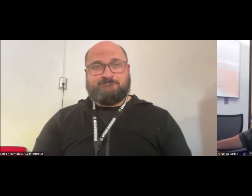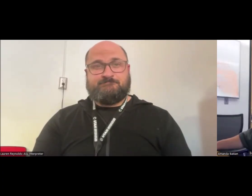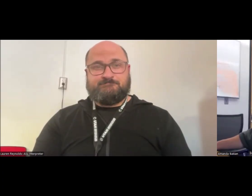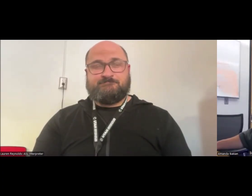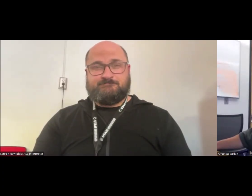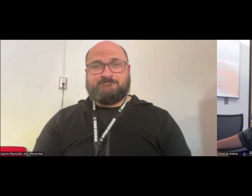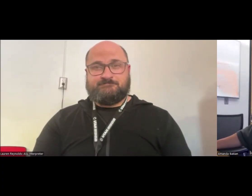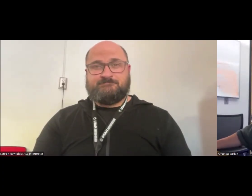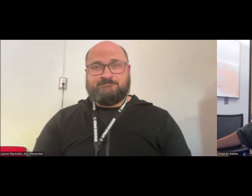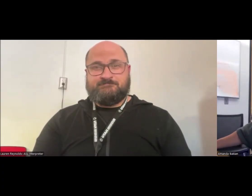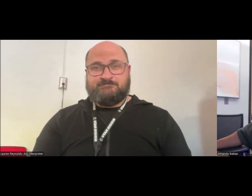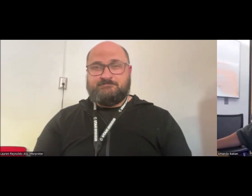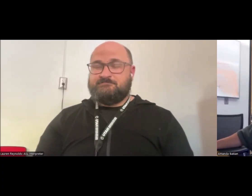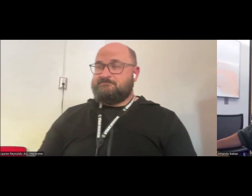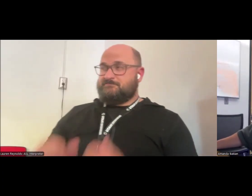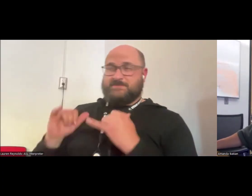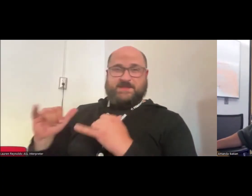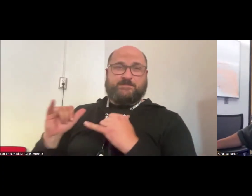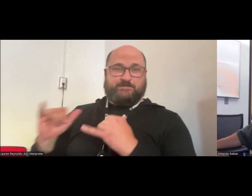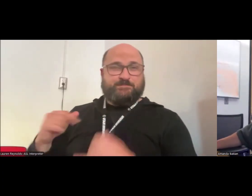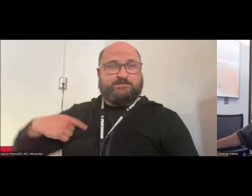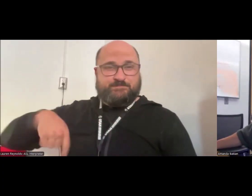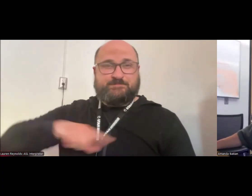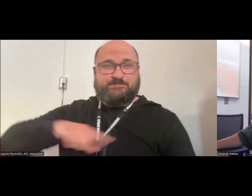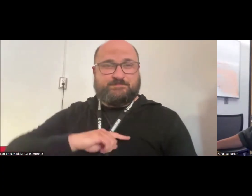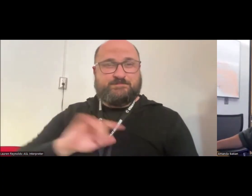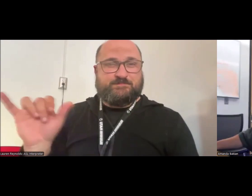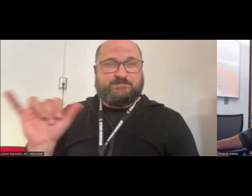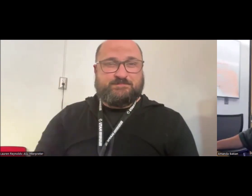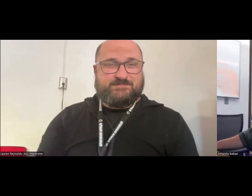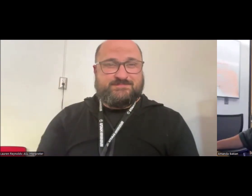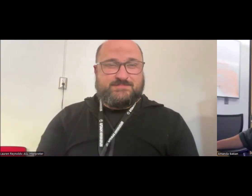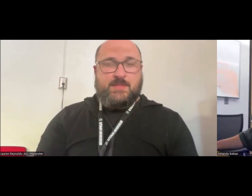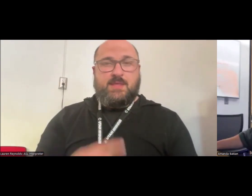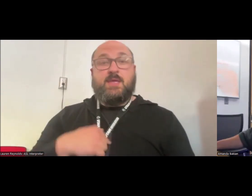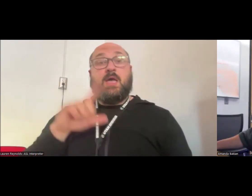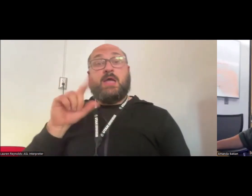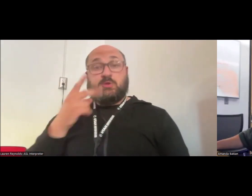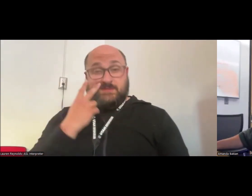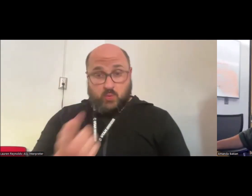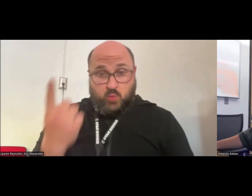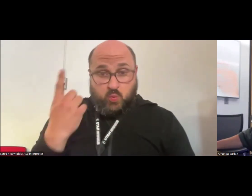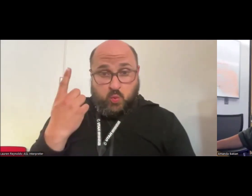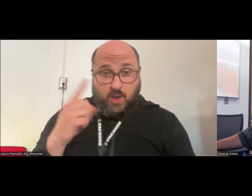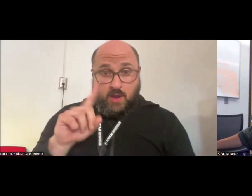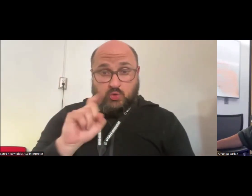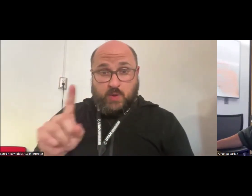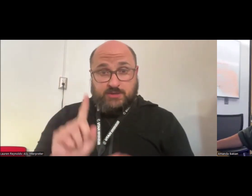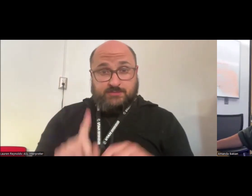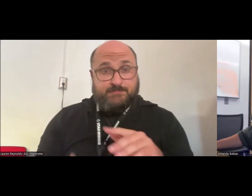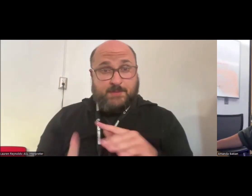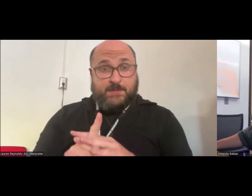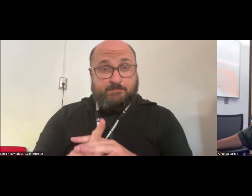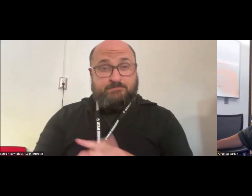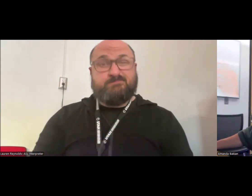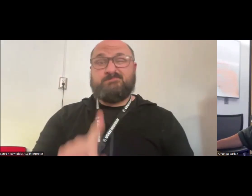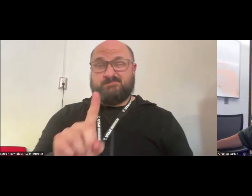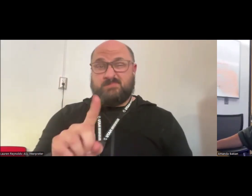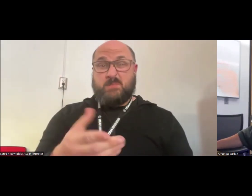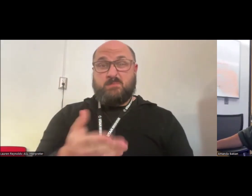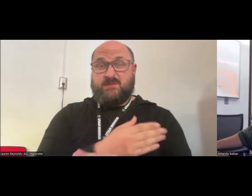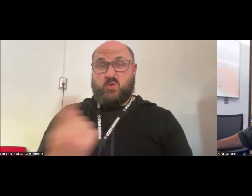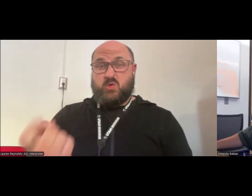Yeah, we are too. Absolutely. I do see a question in the chat. Yeah, there's a great question. Are there any